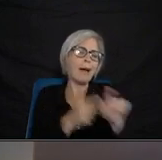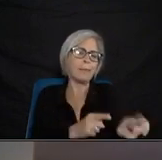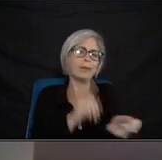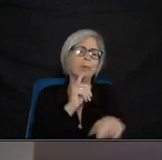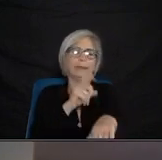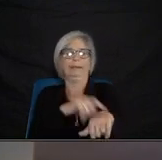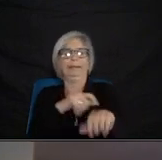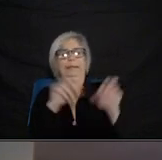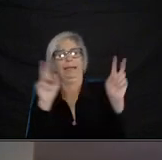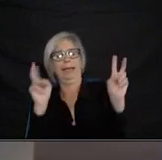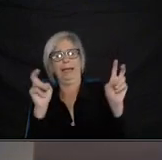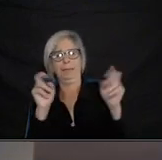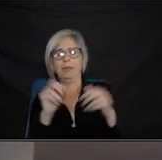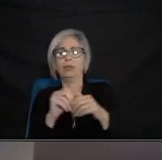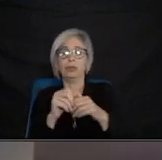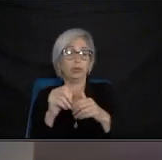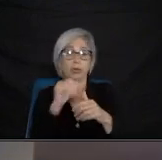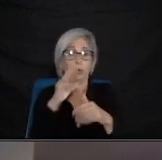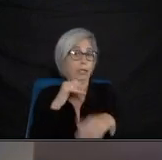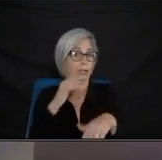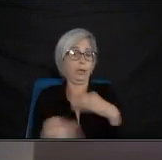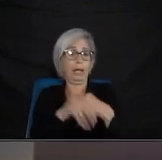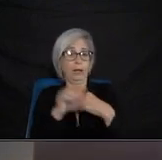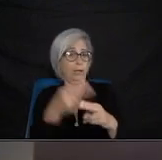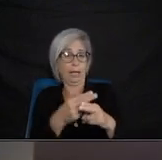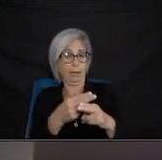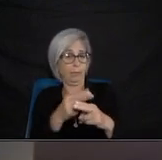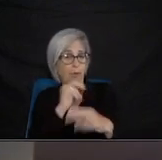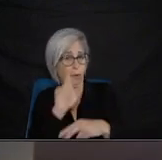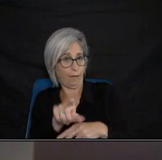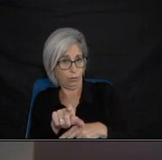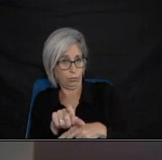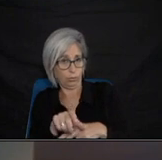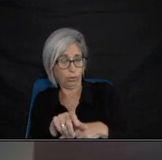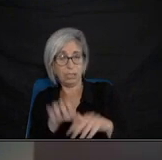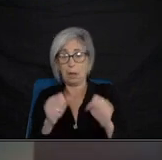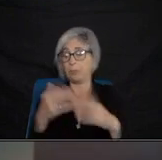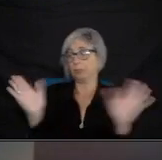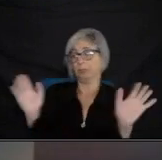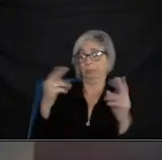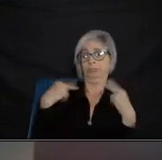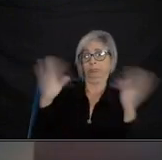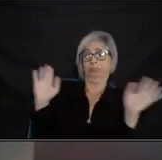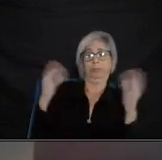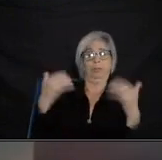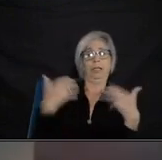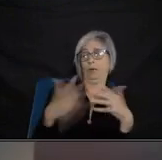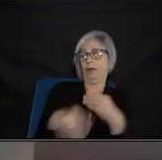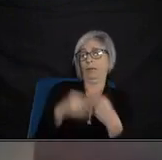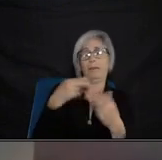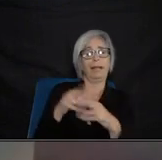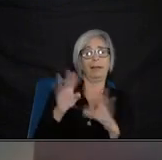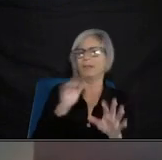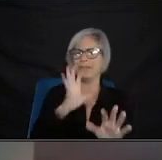to, but you can submit it anonymously, or you can actually submit your information. Next page.